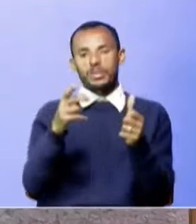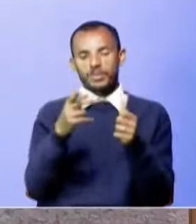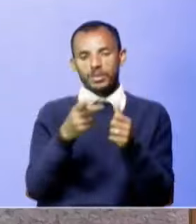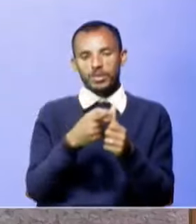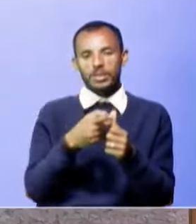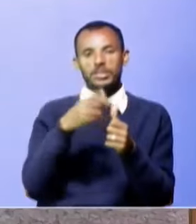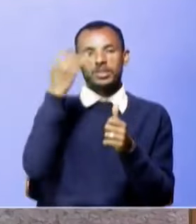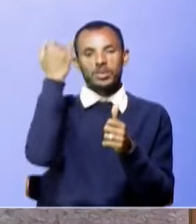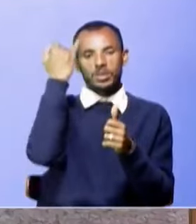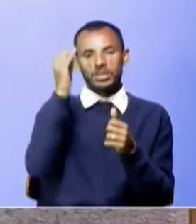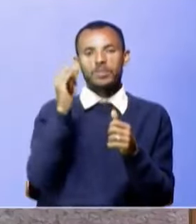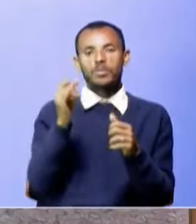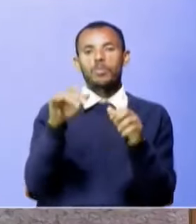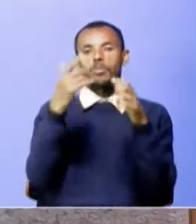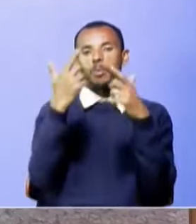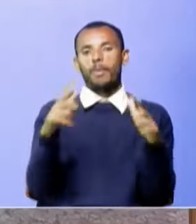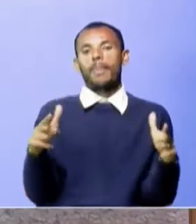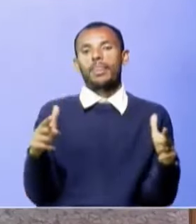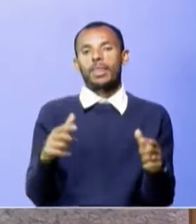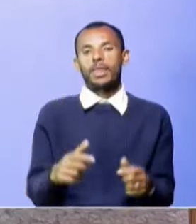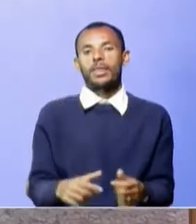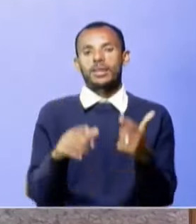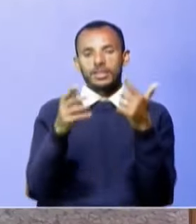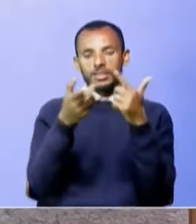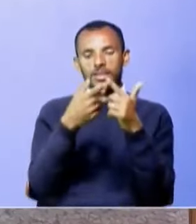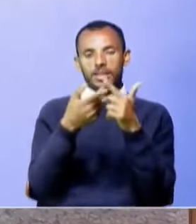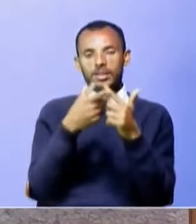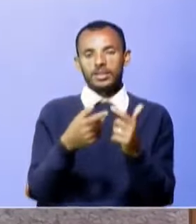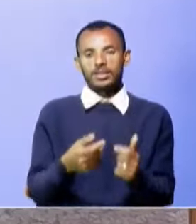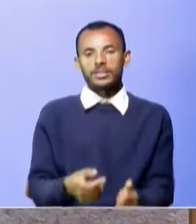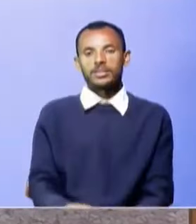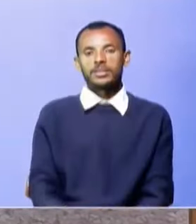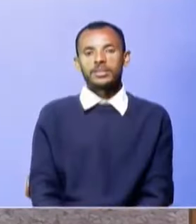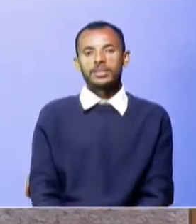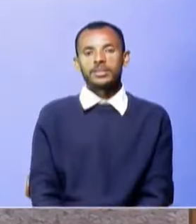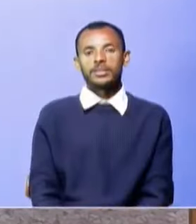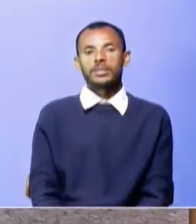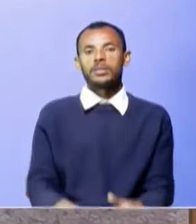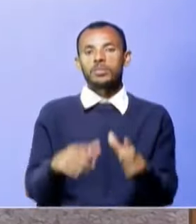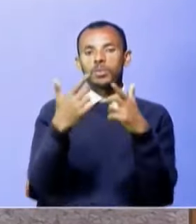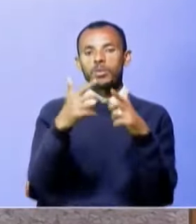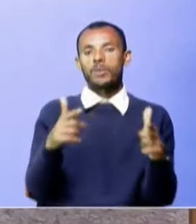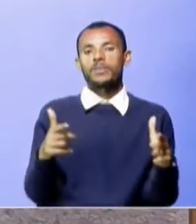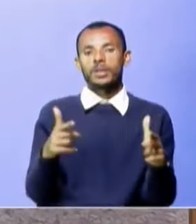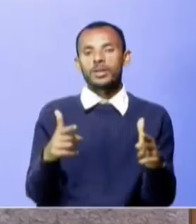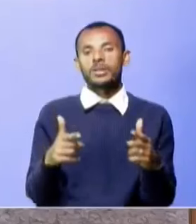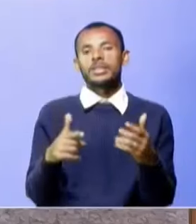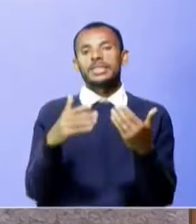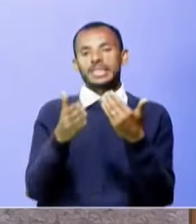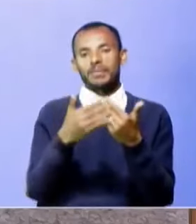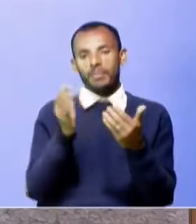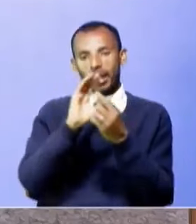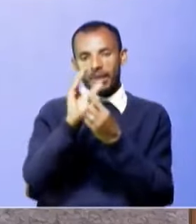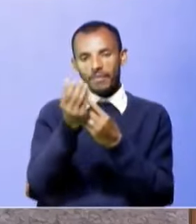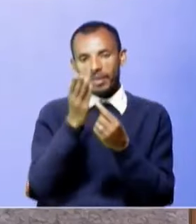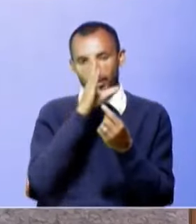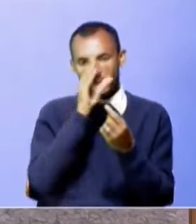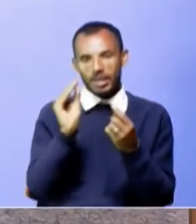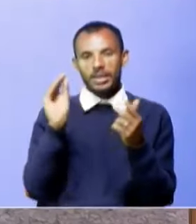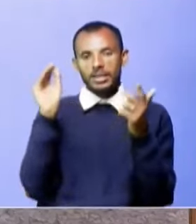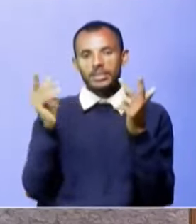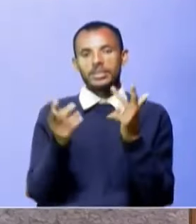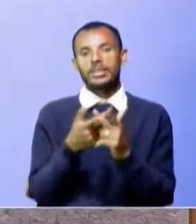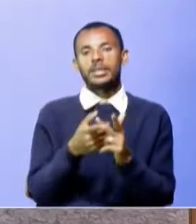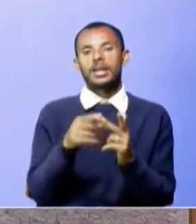of probability. The second one is probability of simple events. And the third one